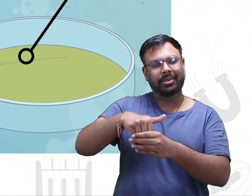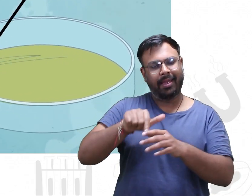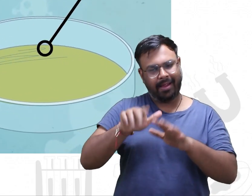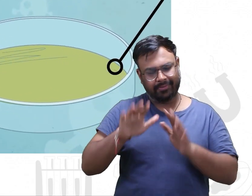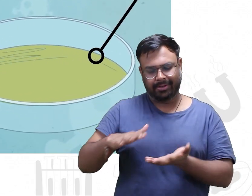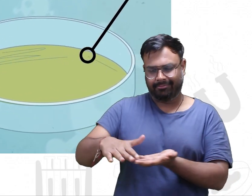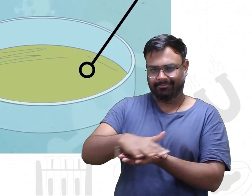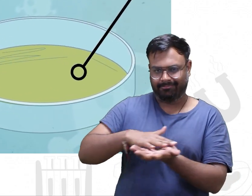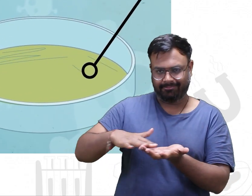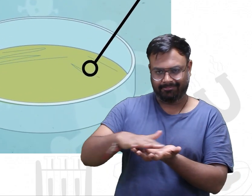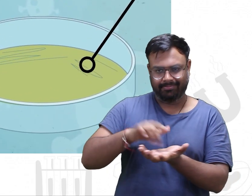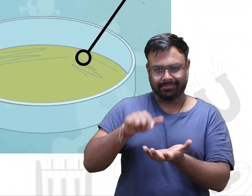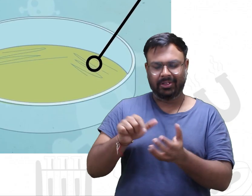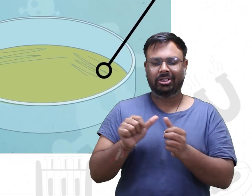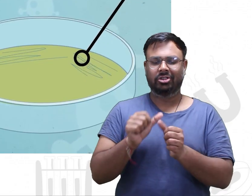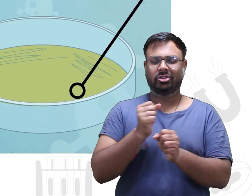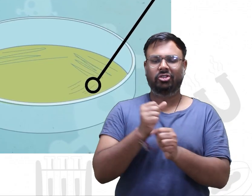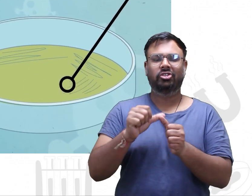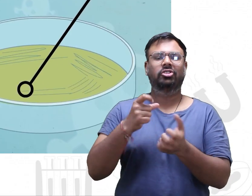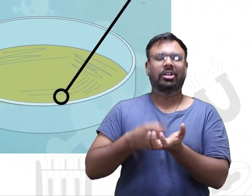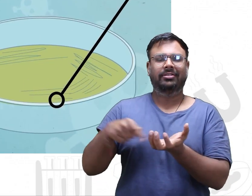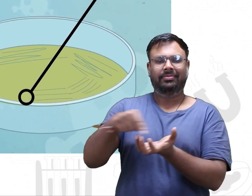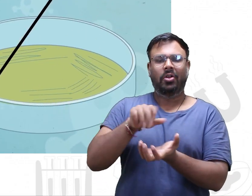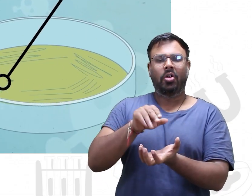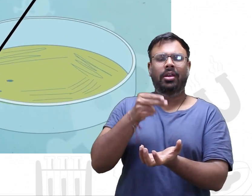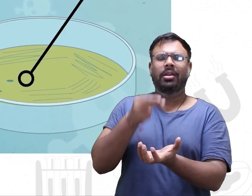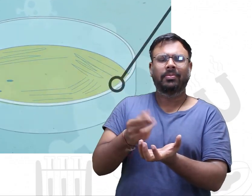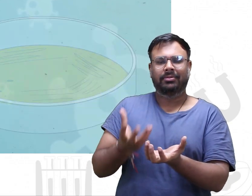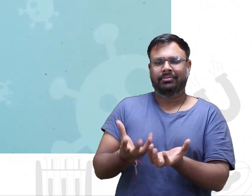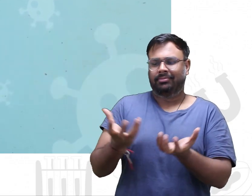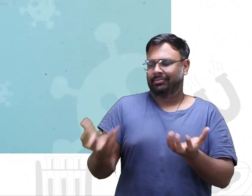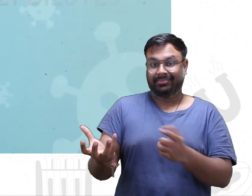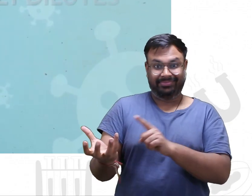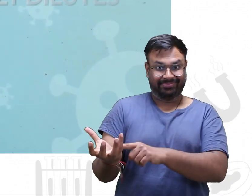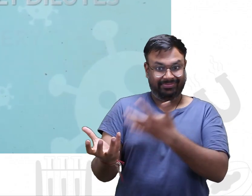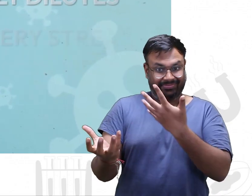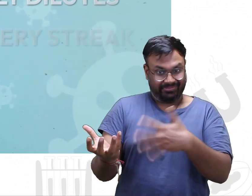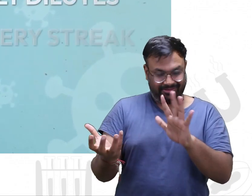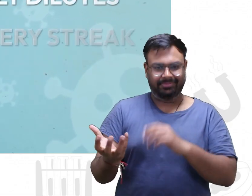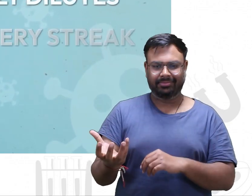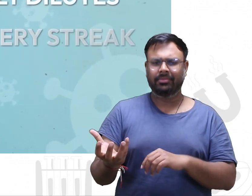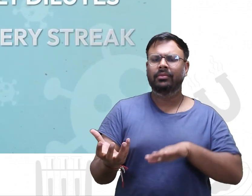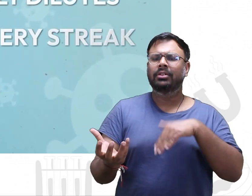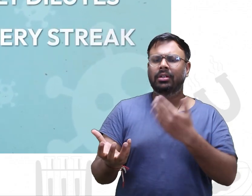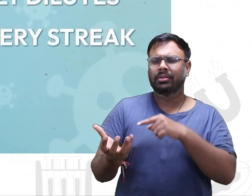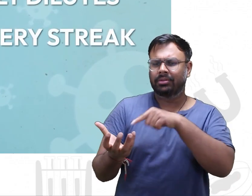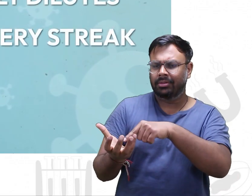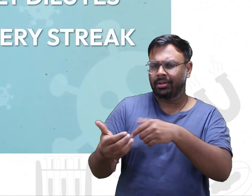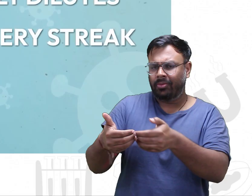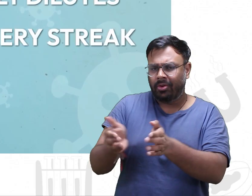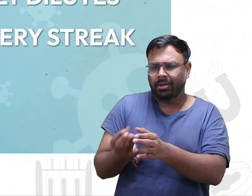CFU and then stick it across the surface of agar medium. This is called streak plating method. The method gradually dilutes